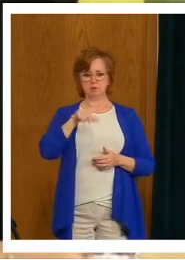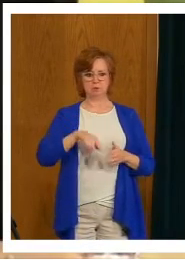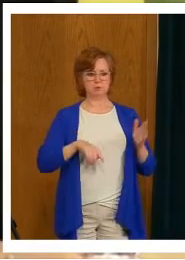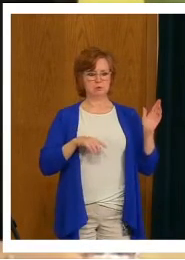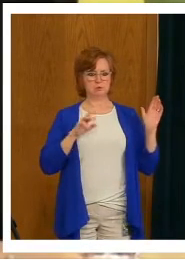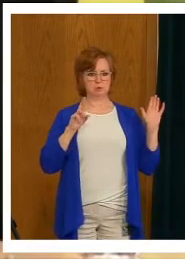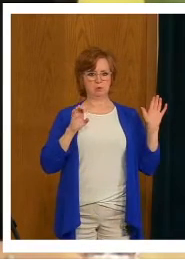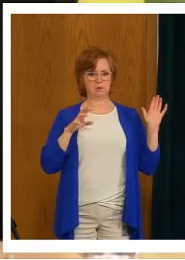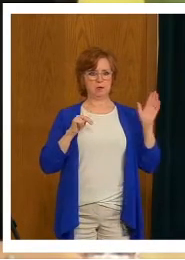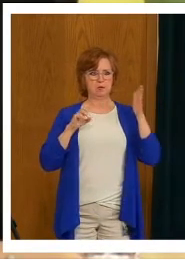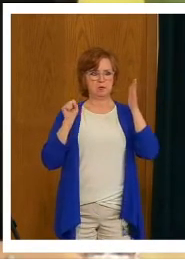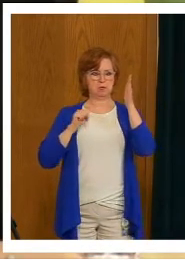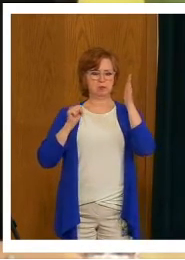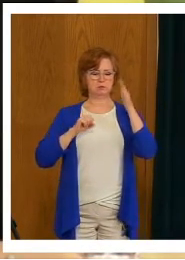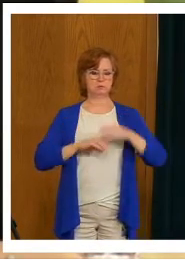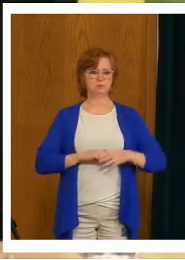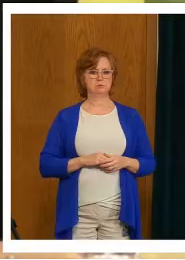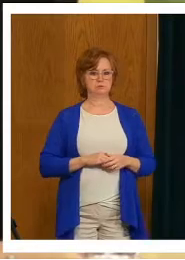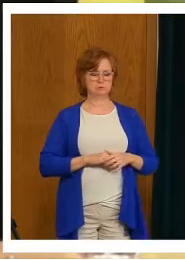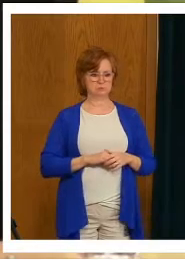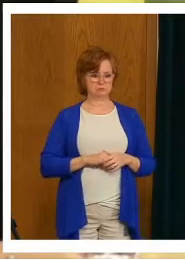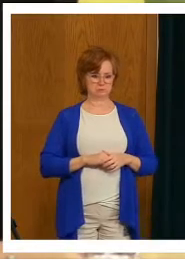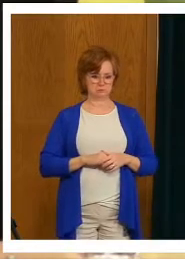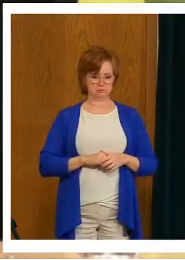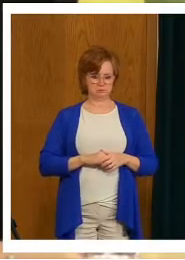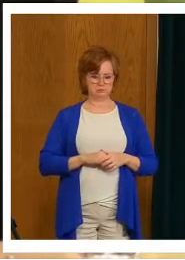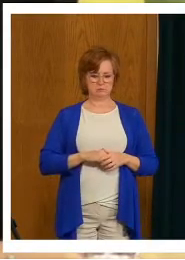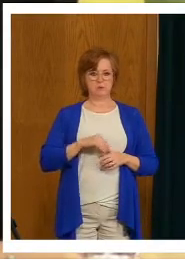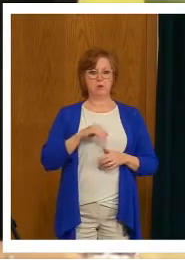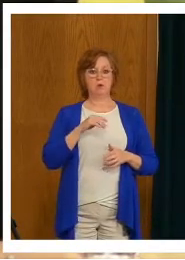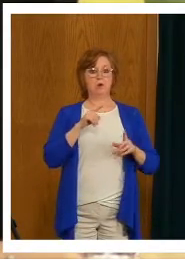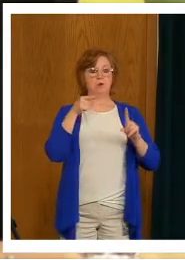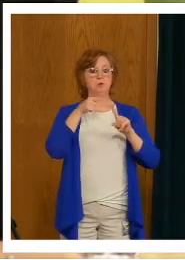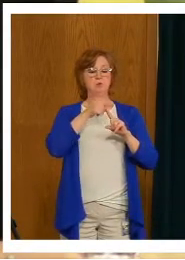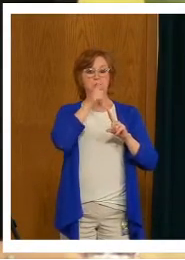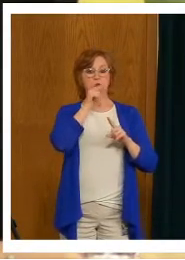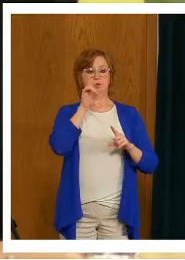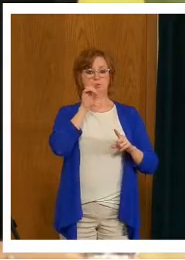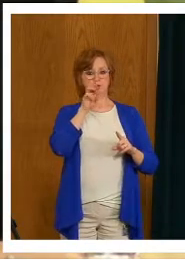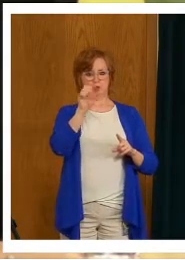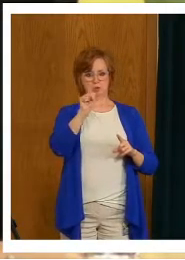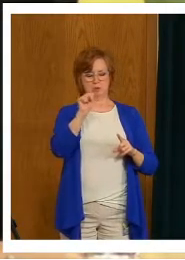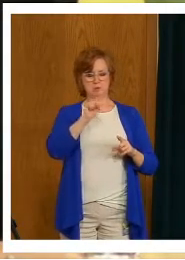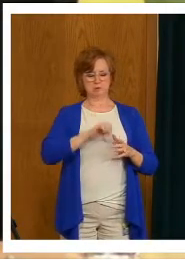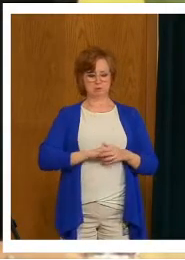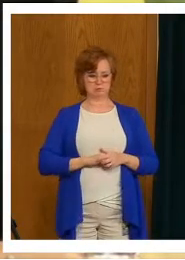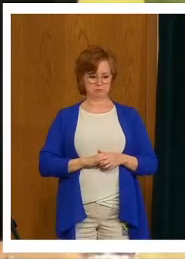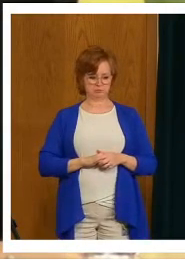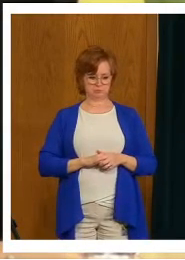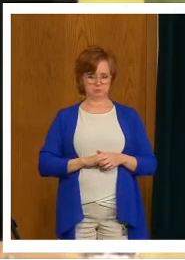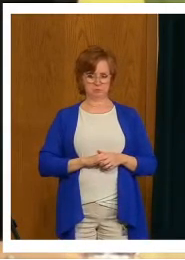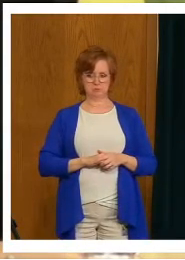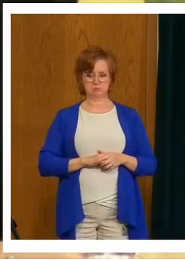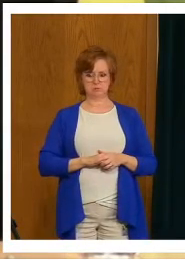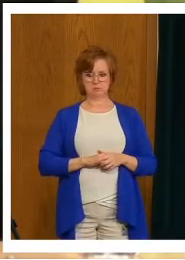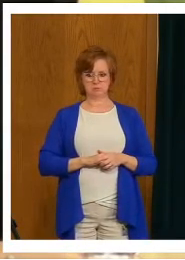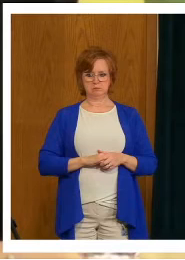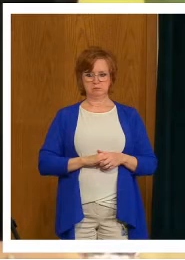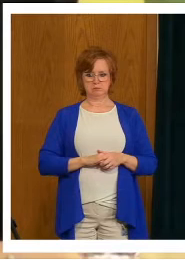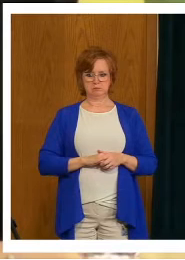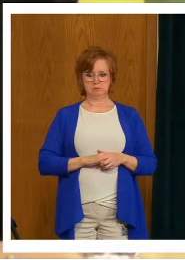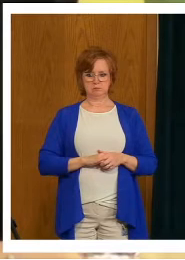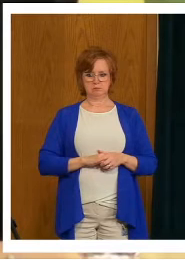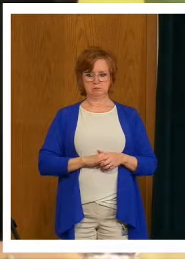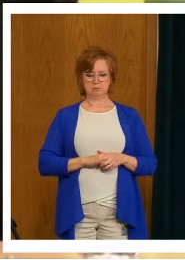Brian? Yeah, my follow-up question is also for Dr. Shahab. You've mentioned several times now that Pfizer is a safe